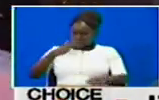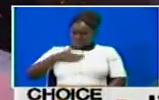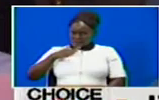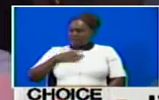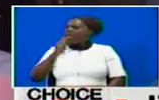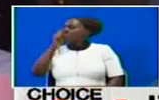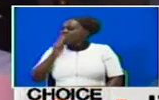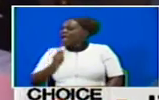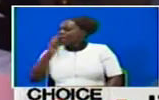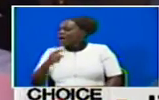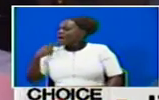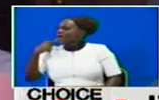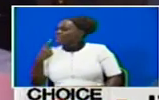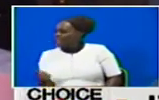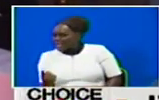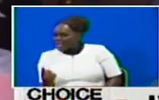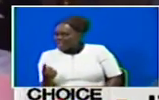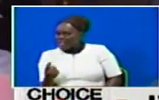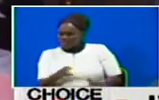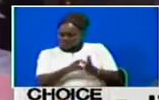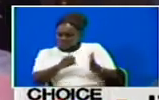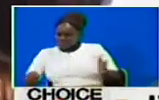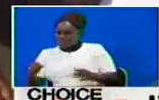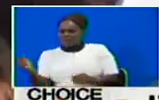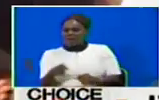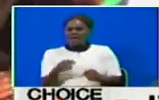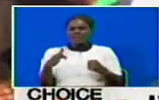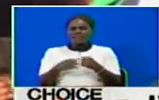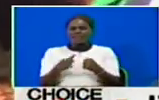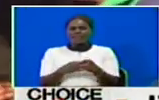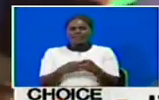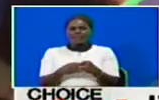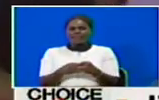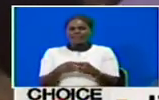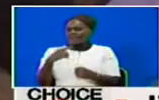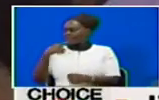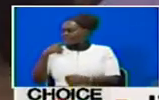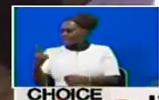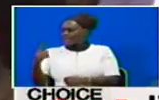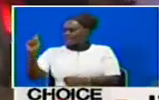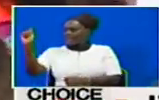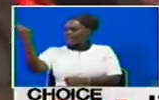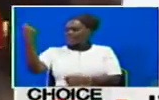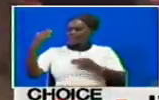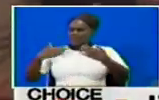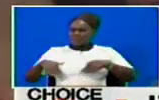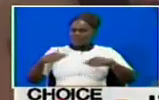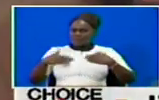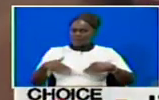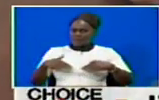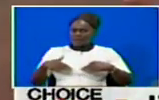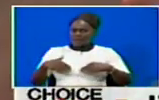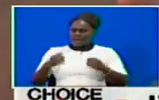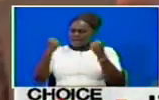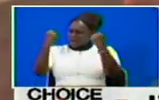nyama mnakula, tunawanyang'anya mwezi wa nane. But I want to tell fellow Kenyans, the hard